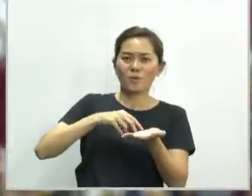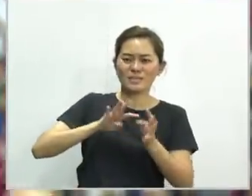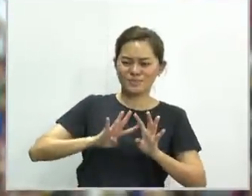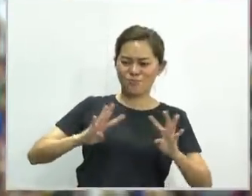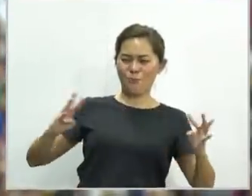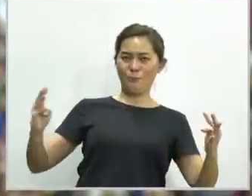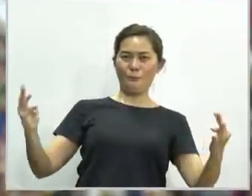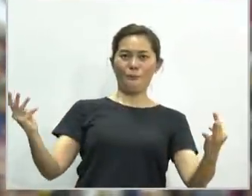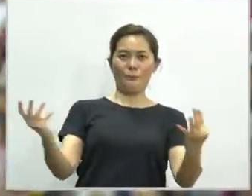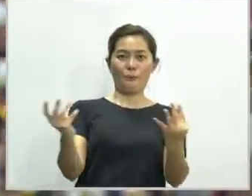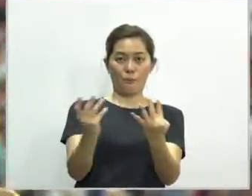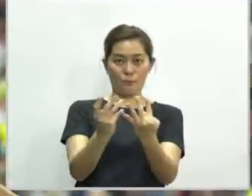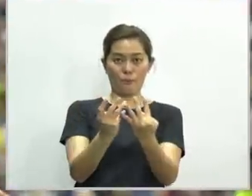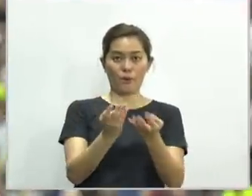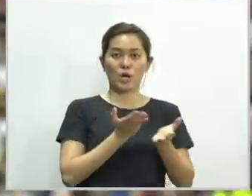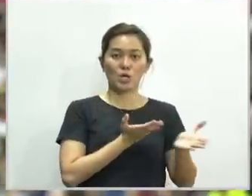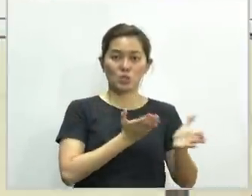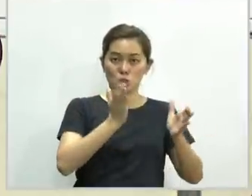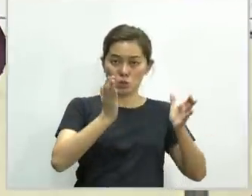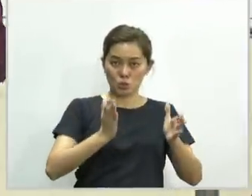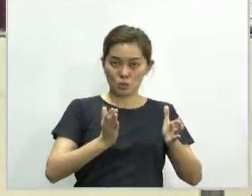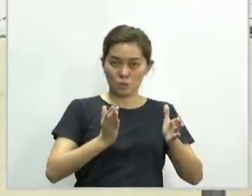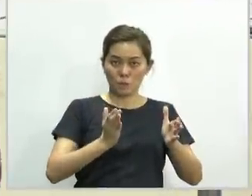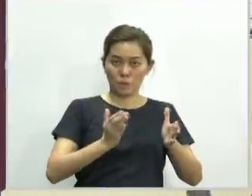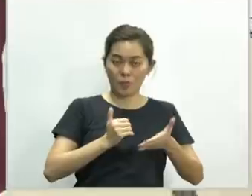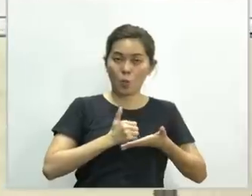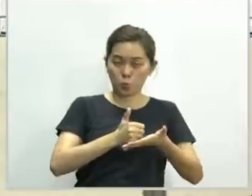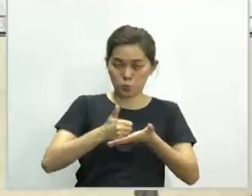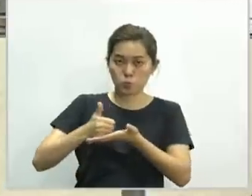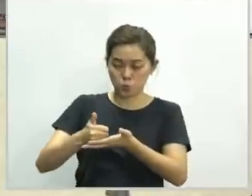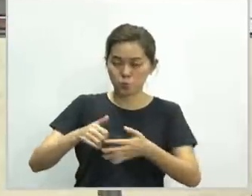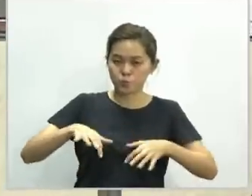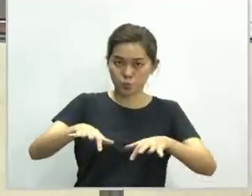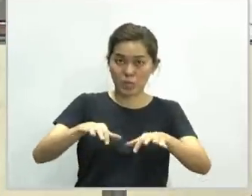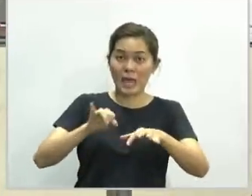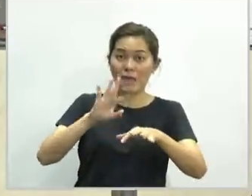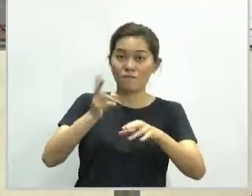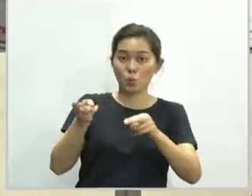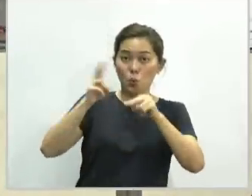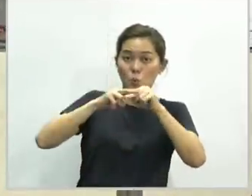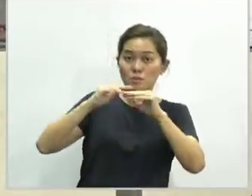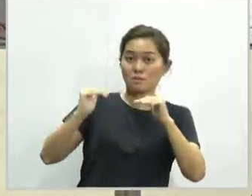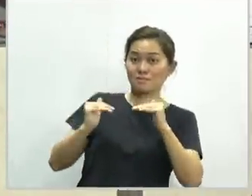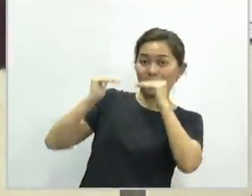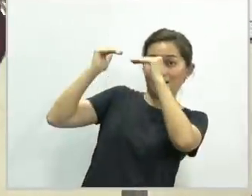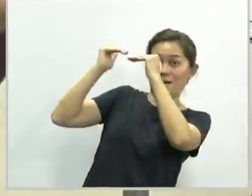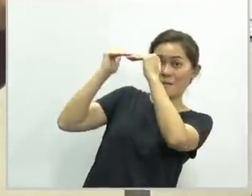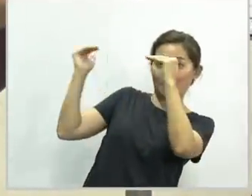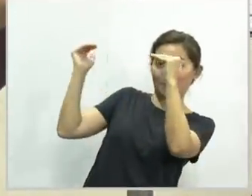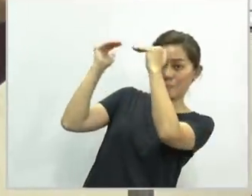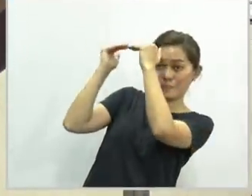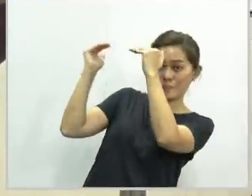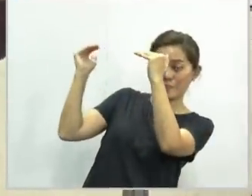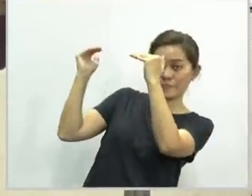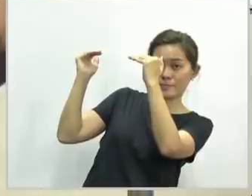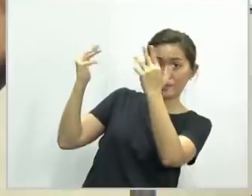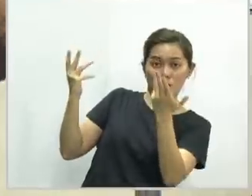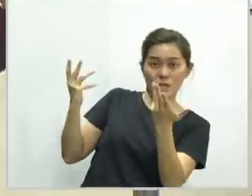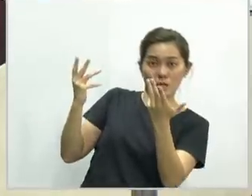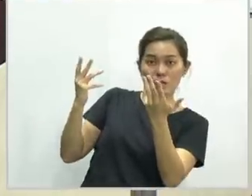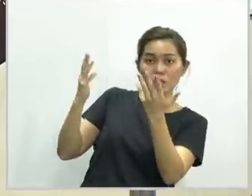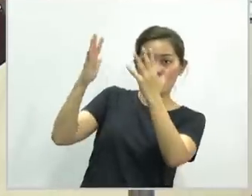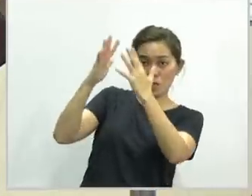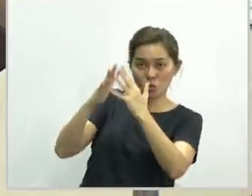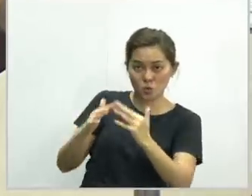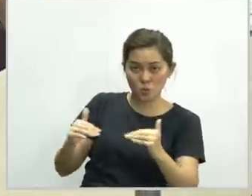The stewards will direct you. If you're in the upper levels, all you have to do is get